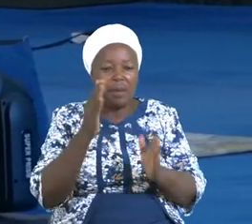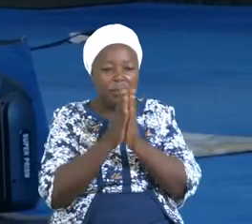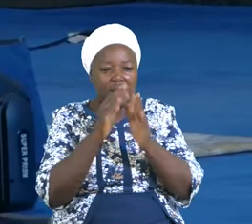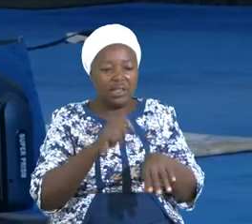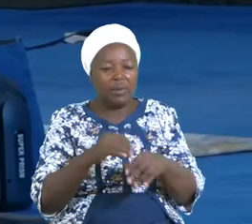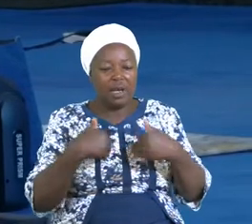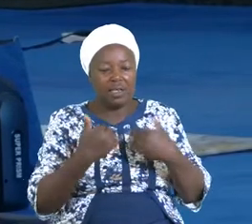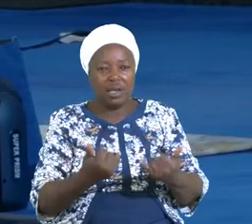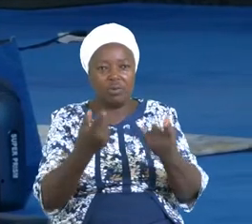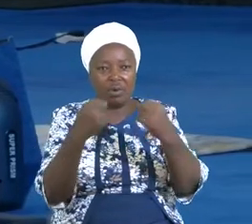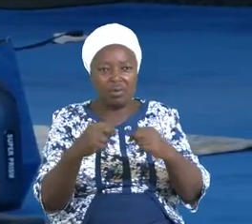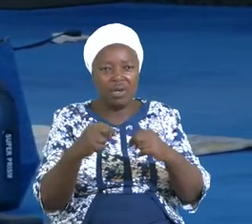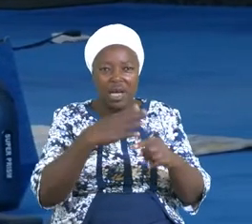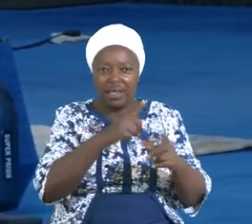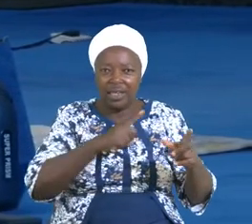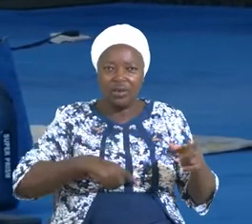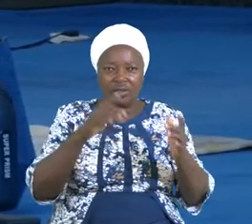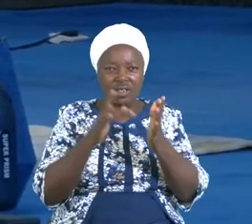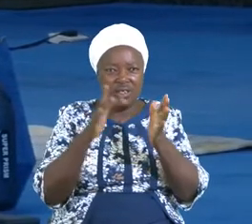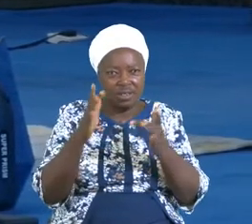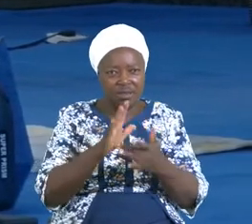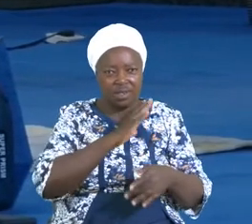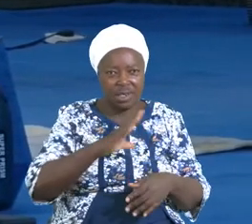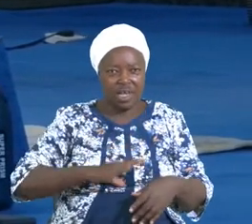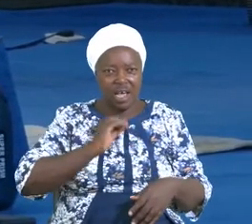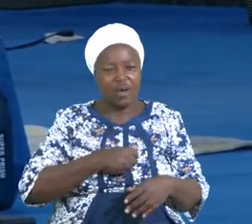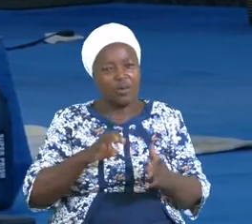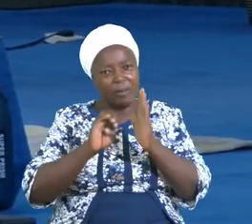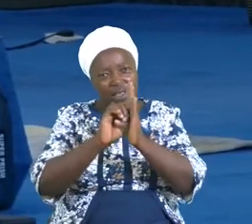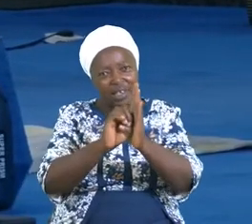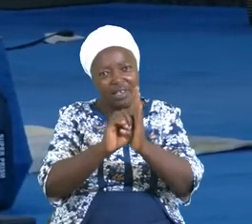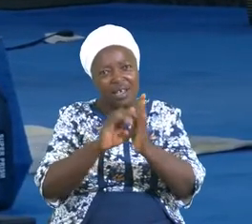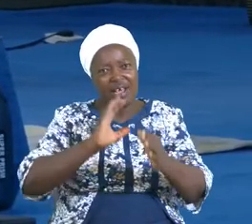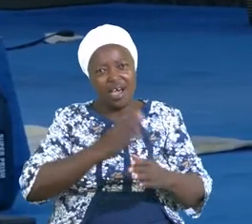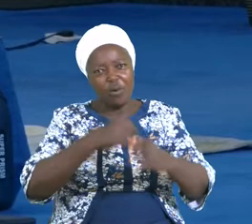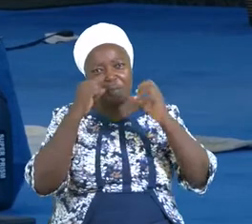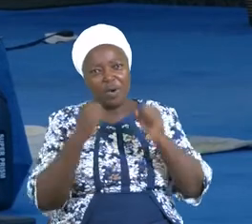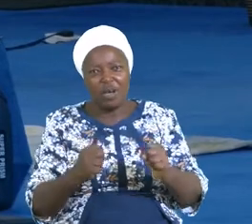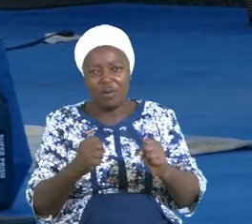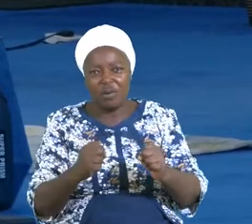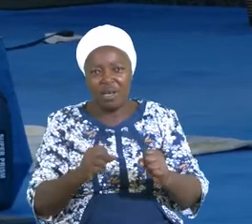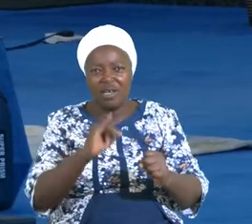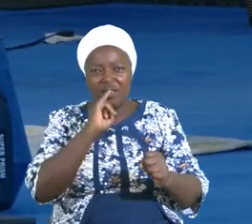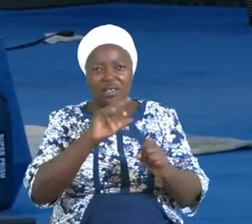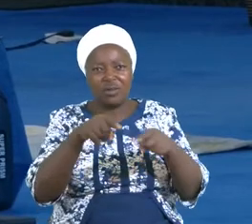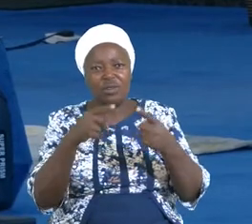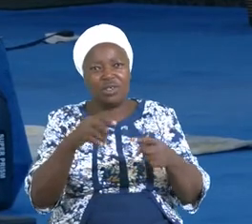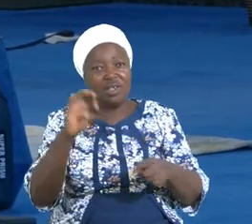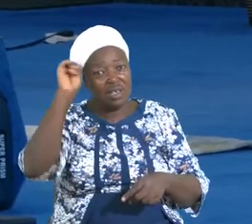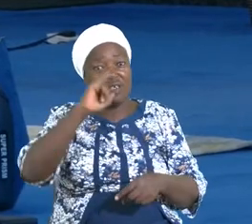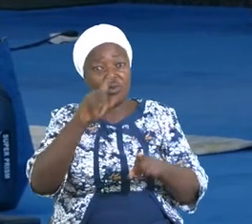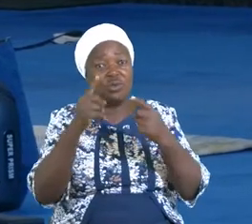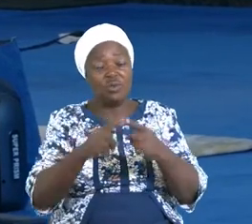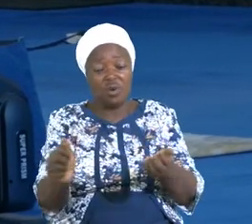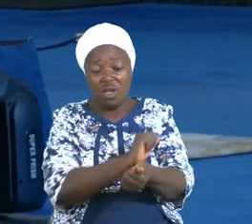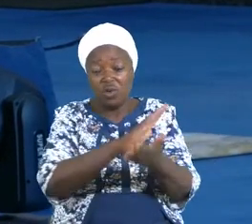and the Lord Jesus Christ, our pattern and our power, He's going to destroy the works of the